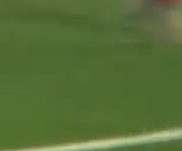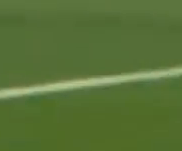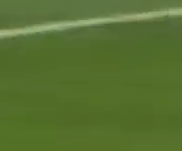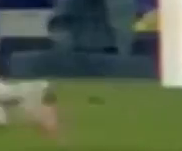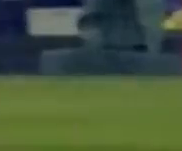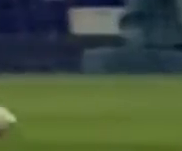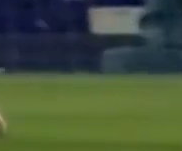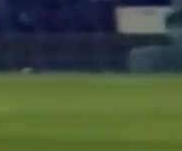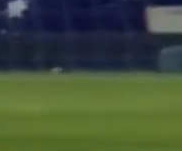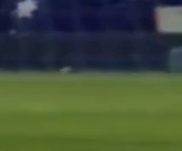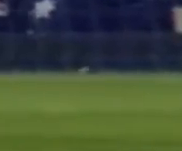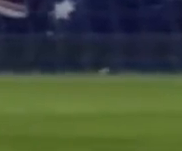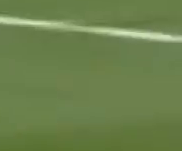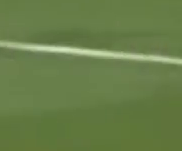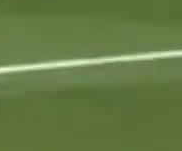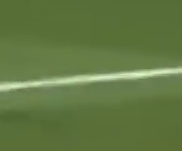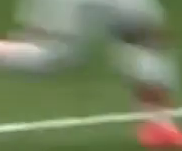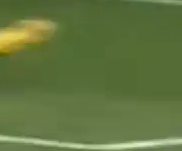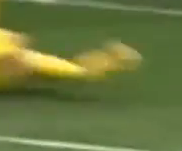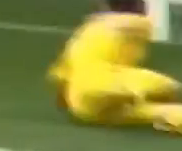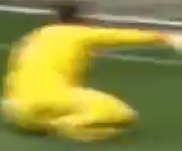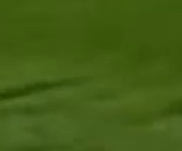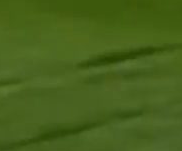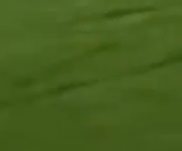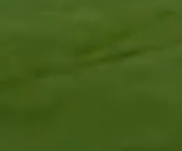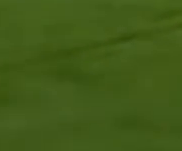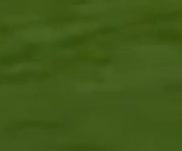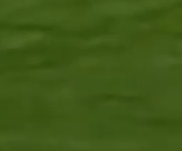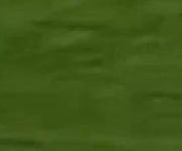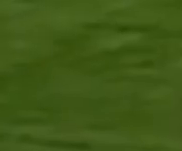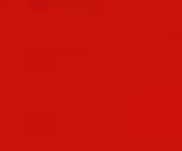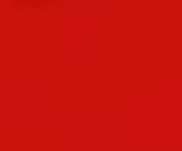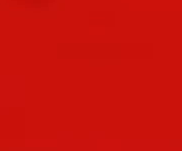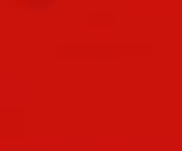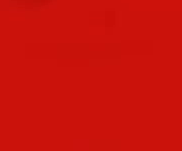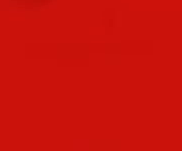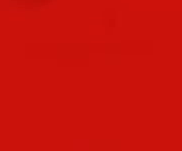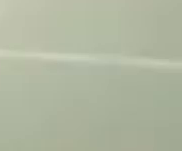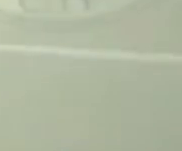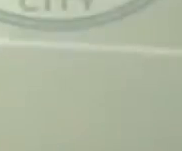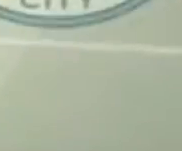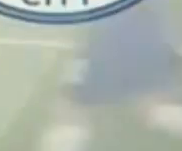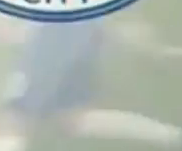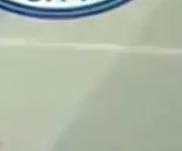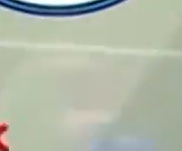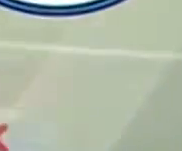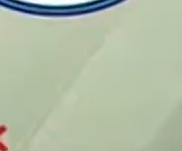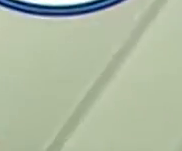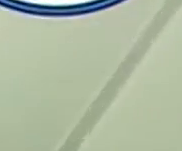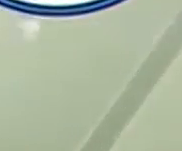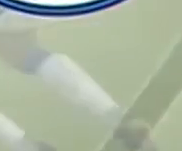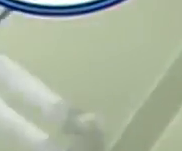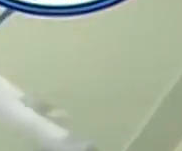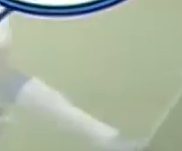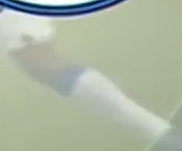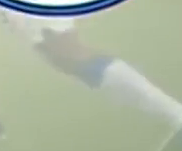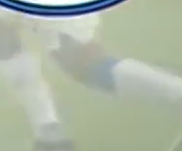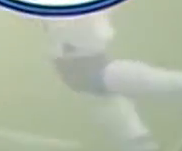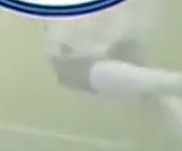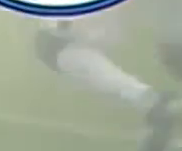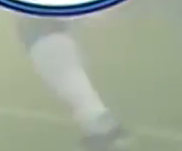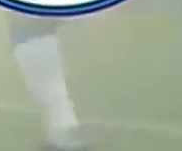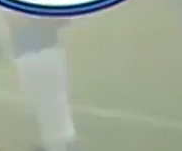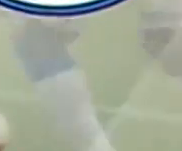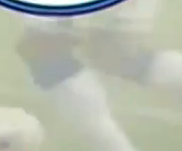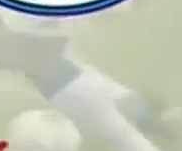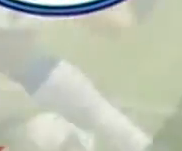eventful semi-final matches by England's leading lights around the Cubs at Wembley Stadium. On Saturday, 17th of April, Chelsea will